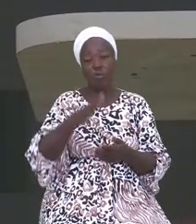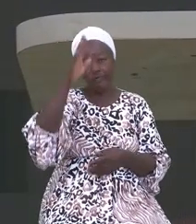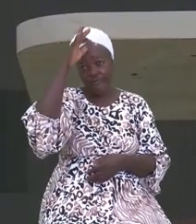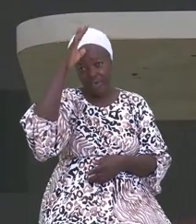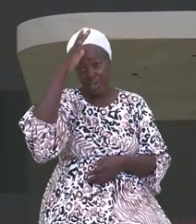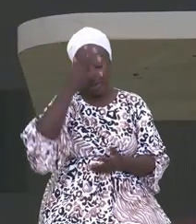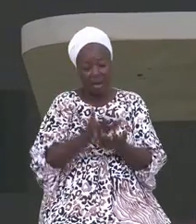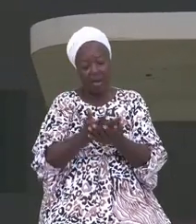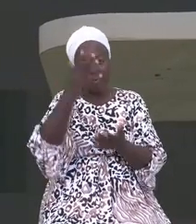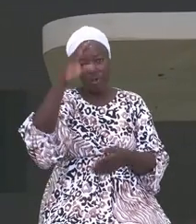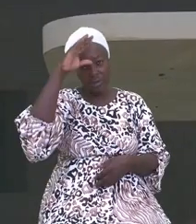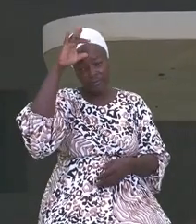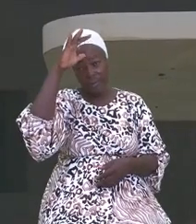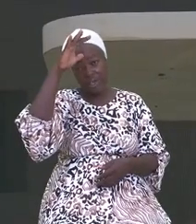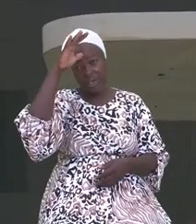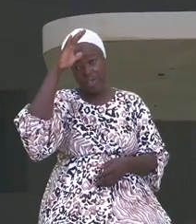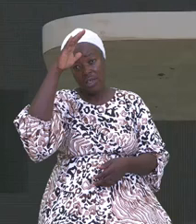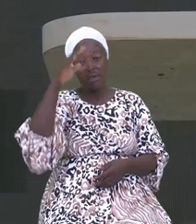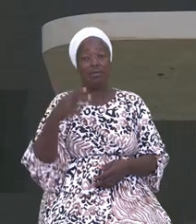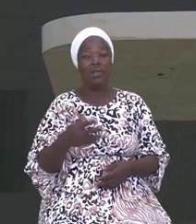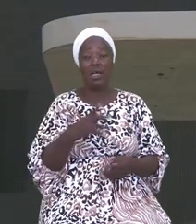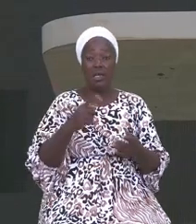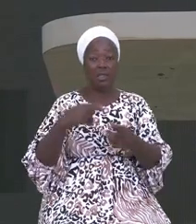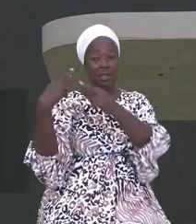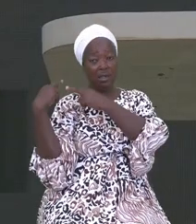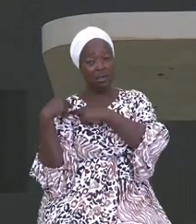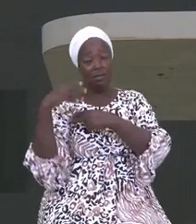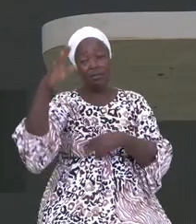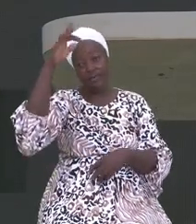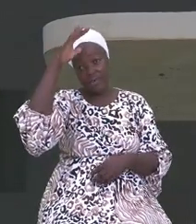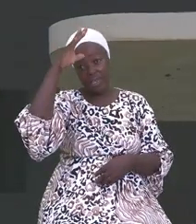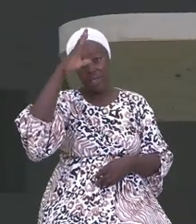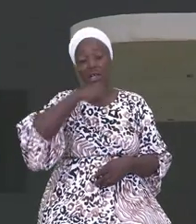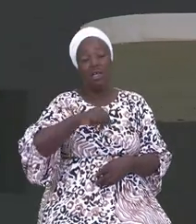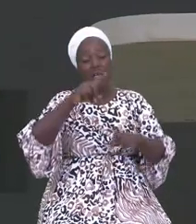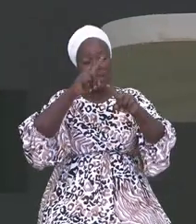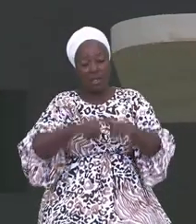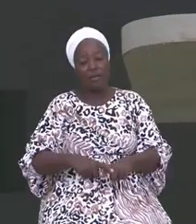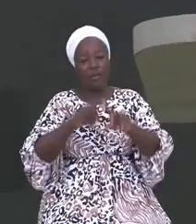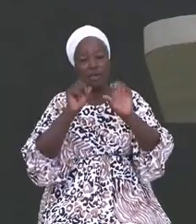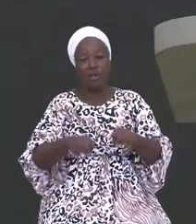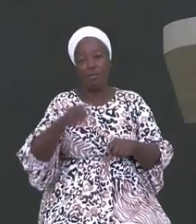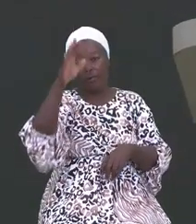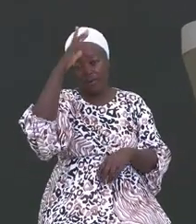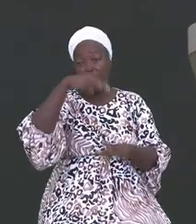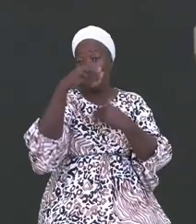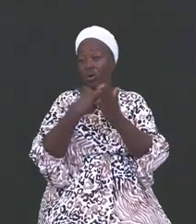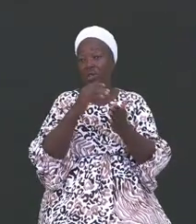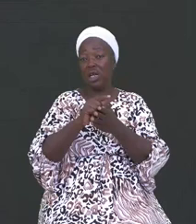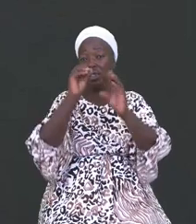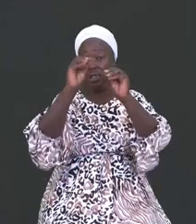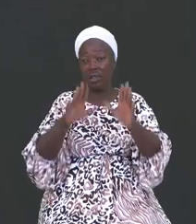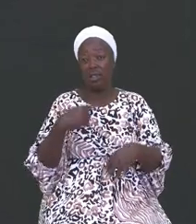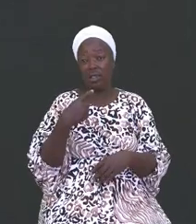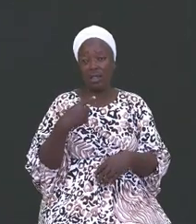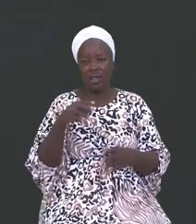rich father, and a dependable father, all that the teacher said, the child